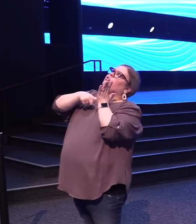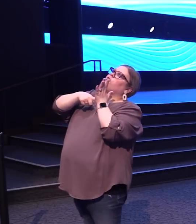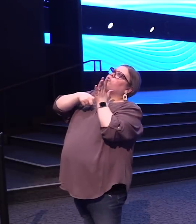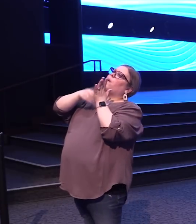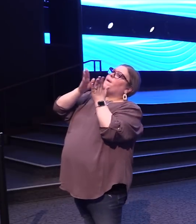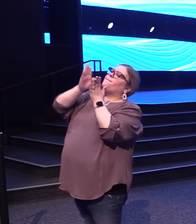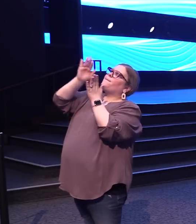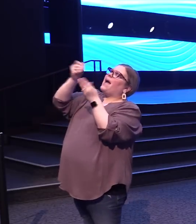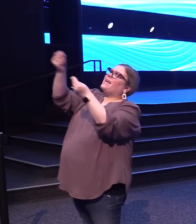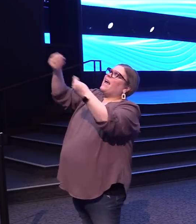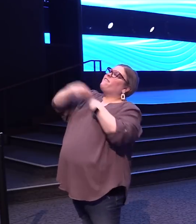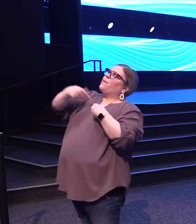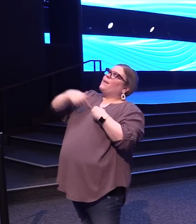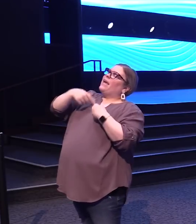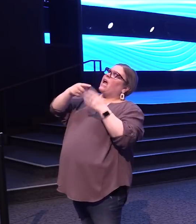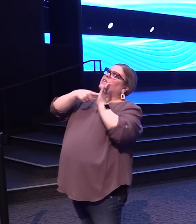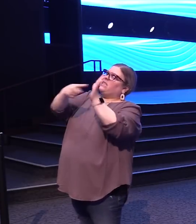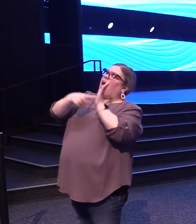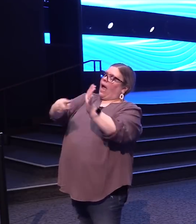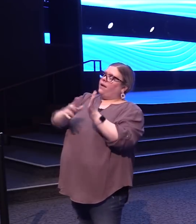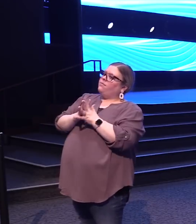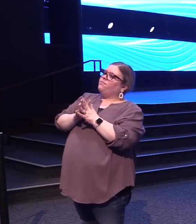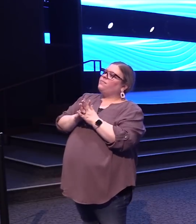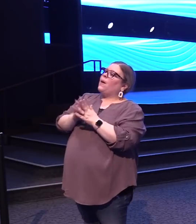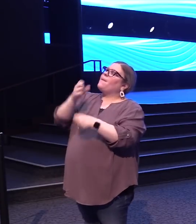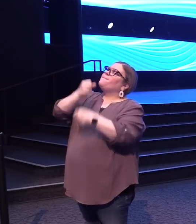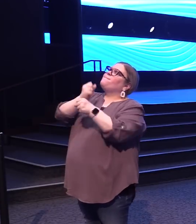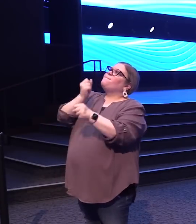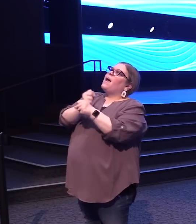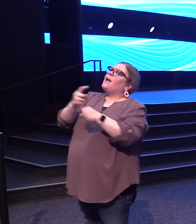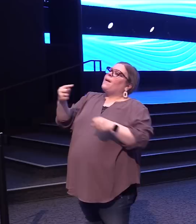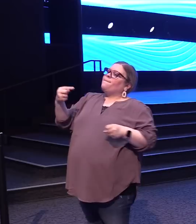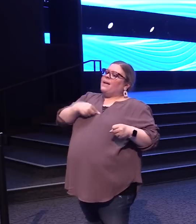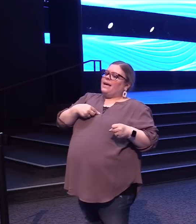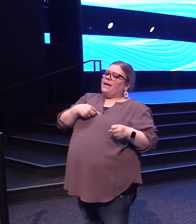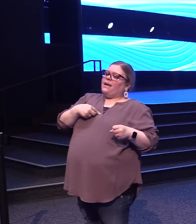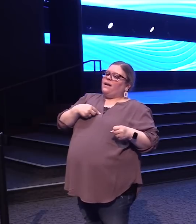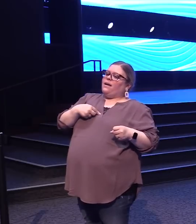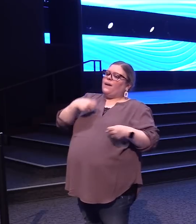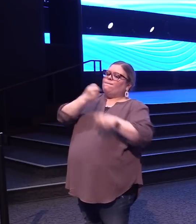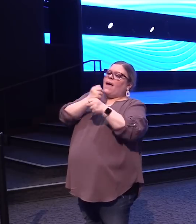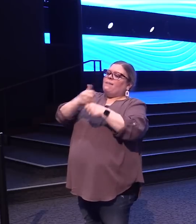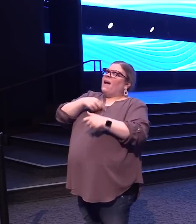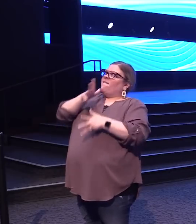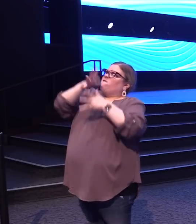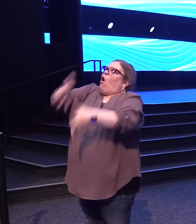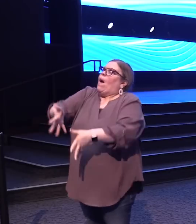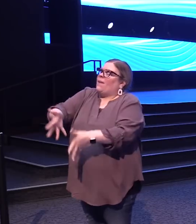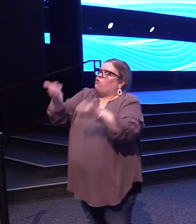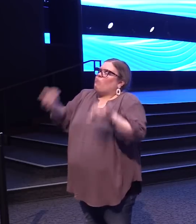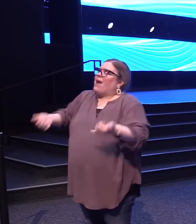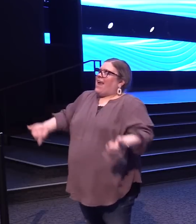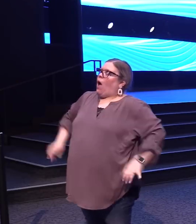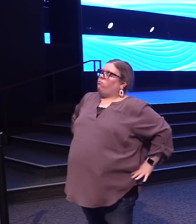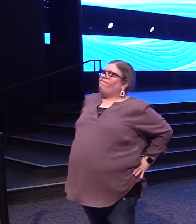show yourself to me by giving me a sign. Make me vomit right now.